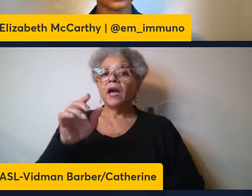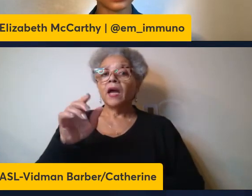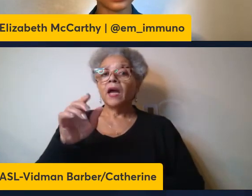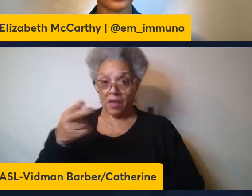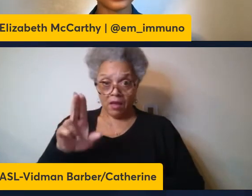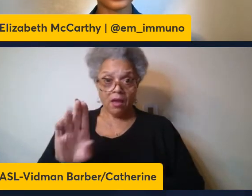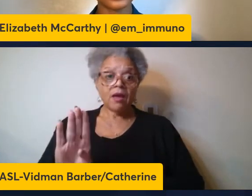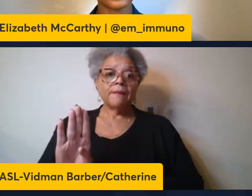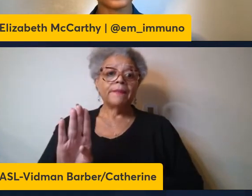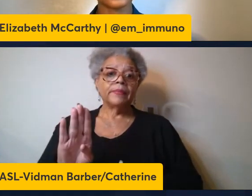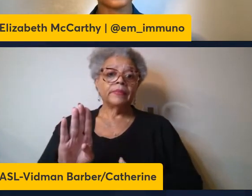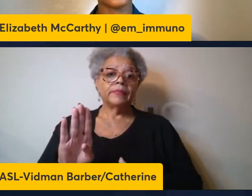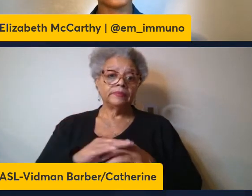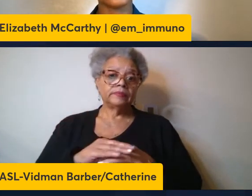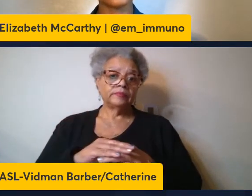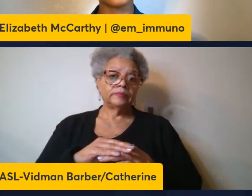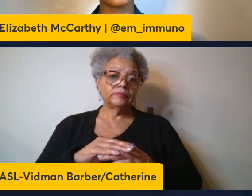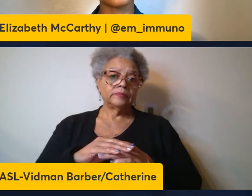like this,